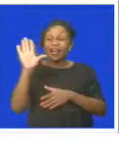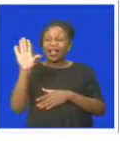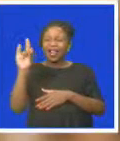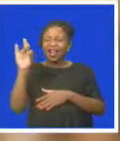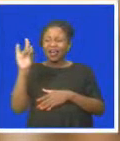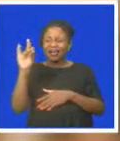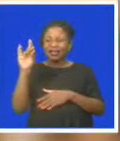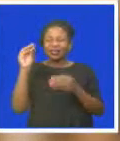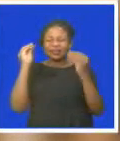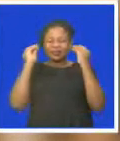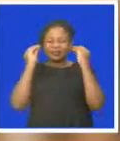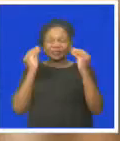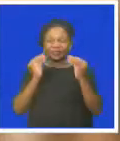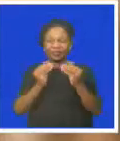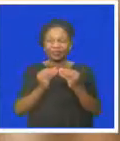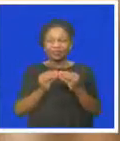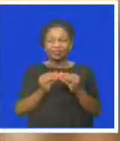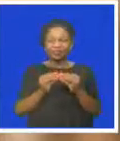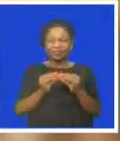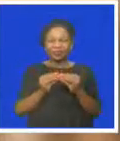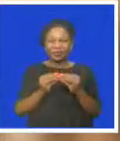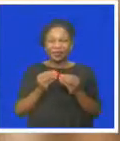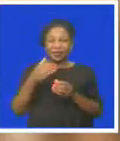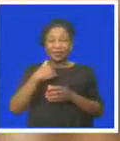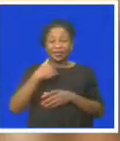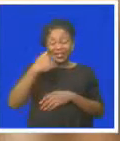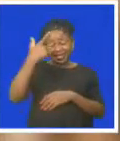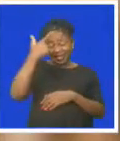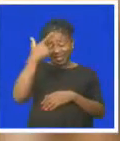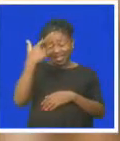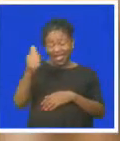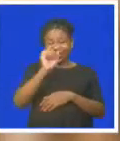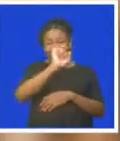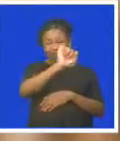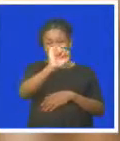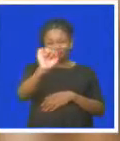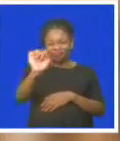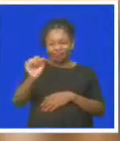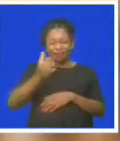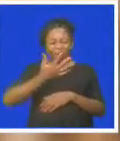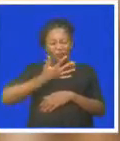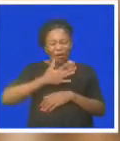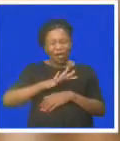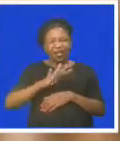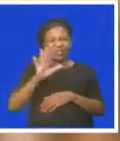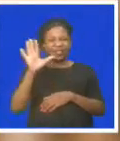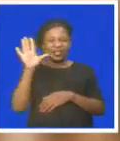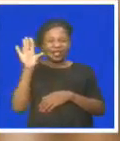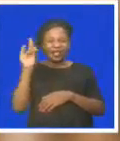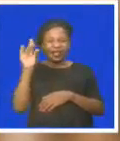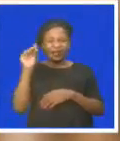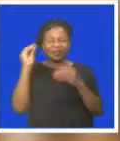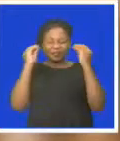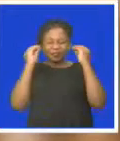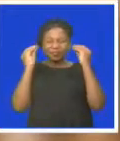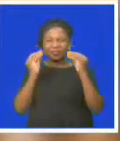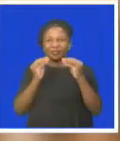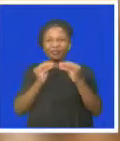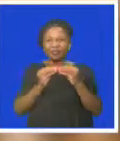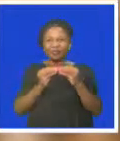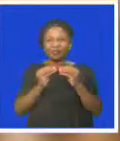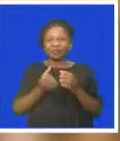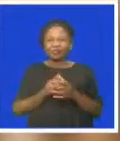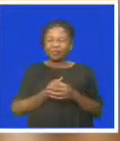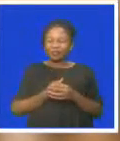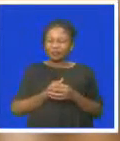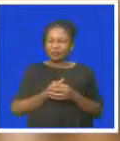Animal doctor. I know you want to be an animal doctor. What are you going to do if you are an animal doctor? What